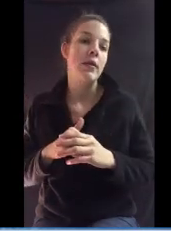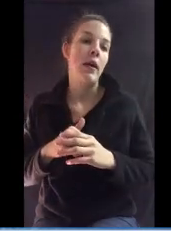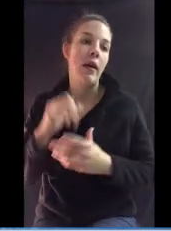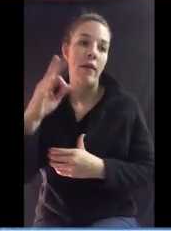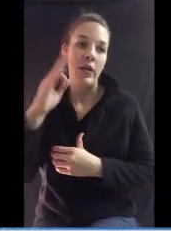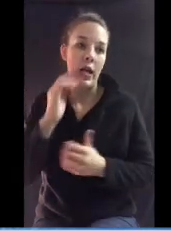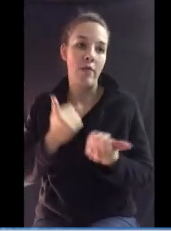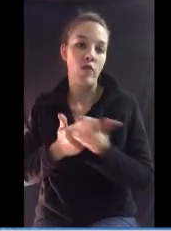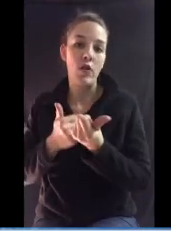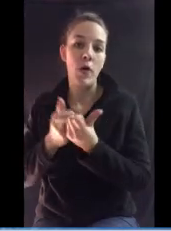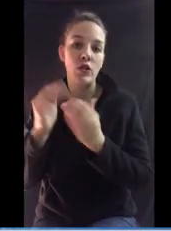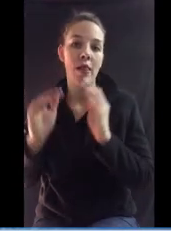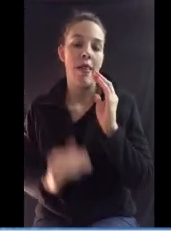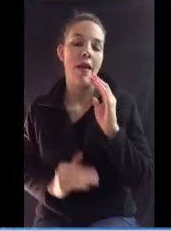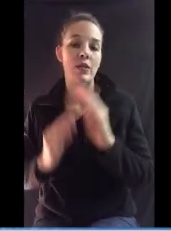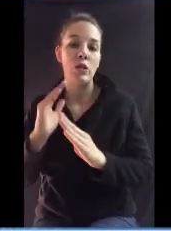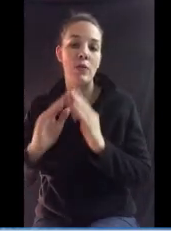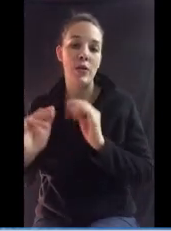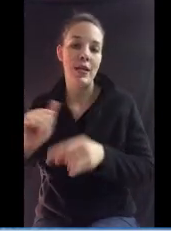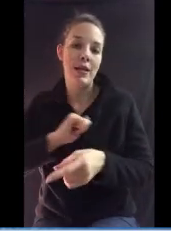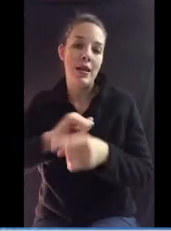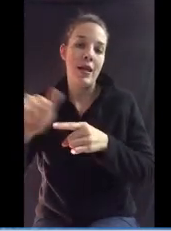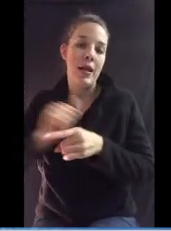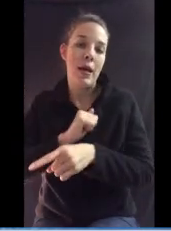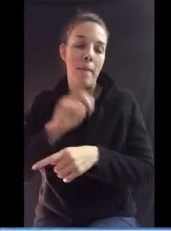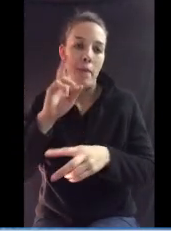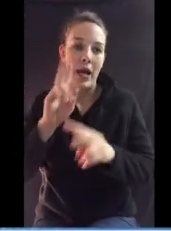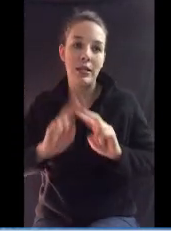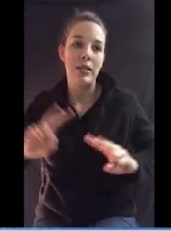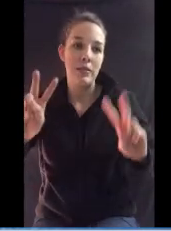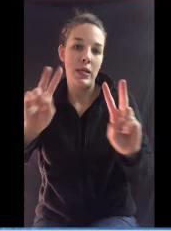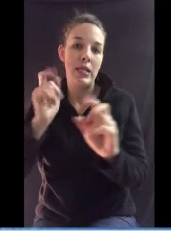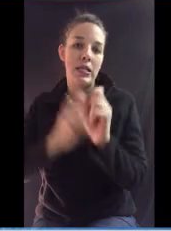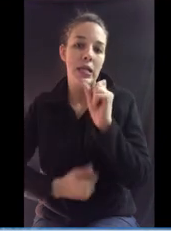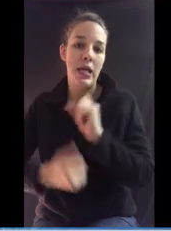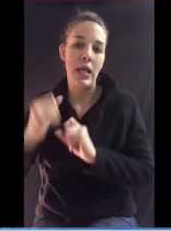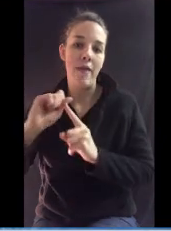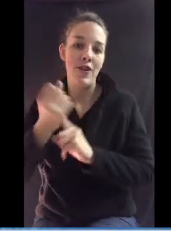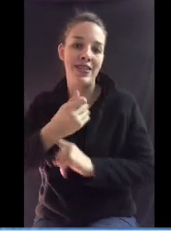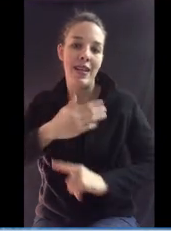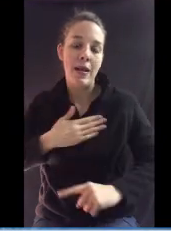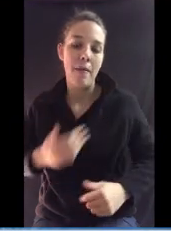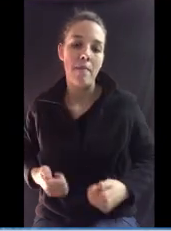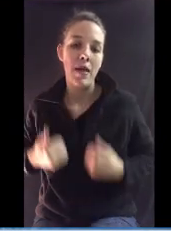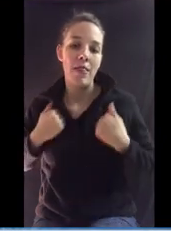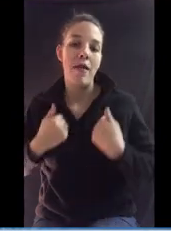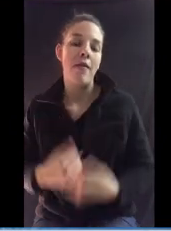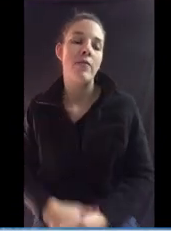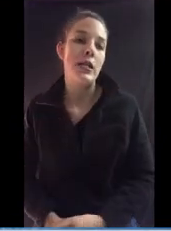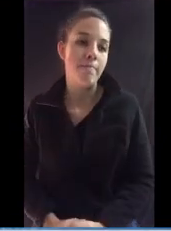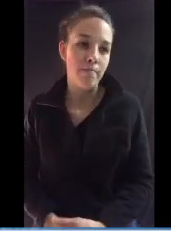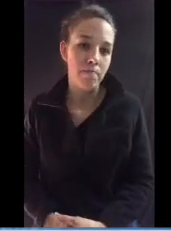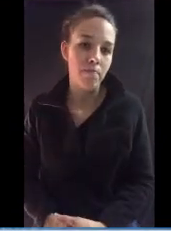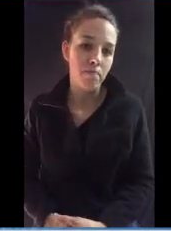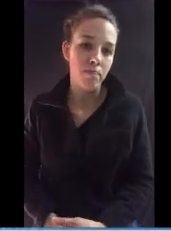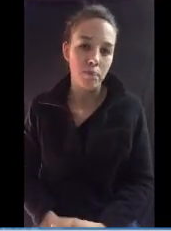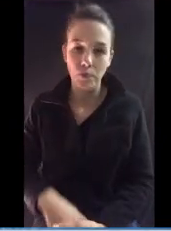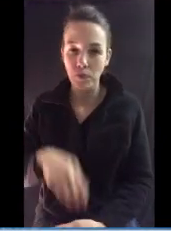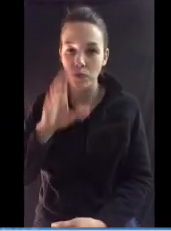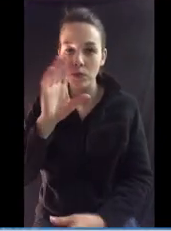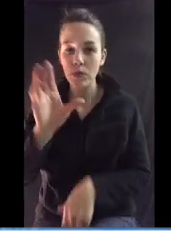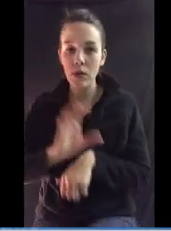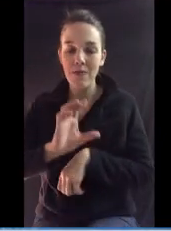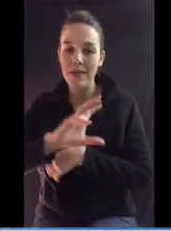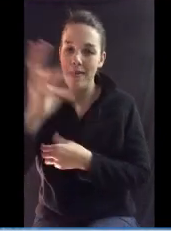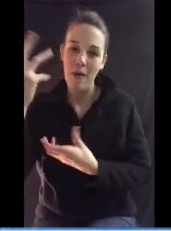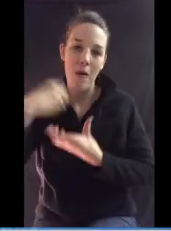and for peace. If I advocate for marginalized communities, and practice peace in every setting of